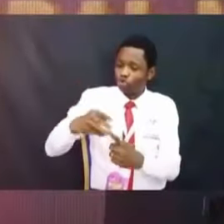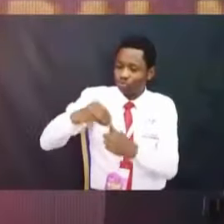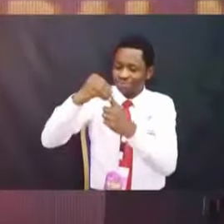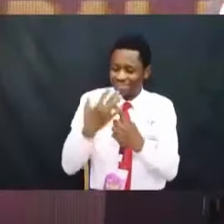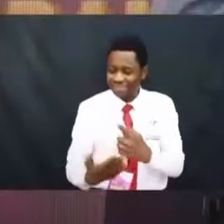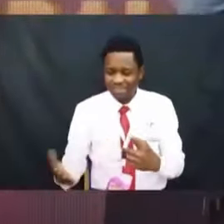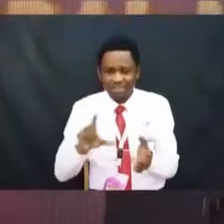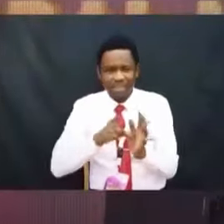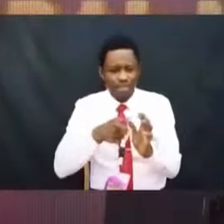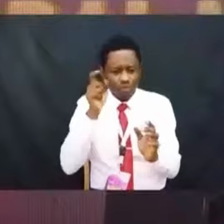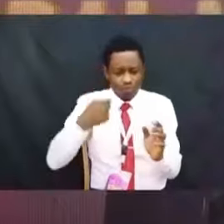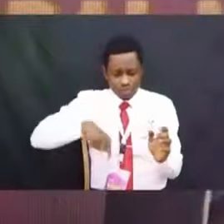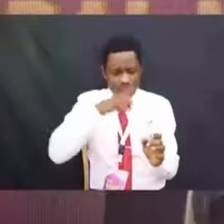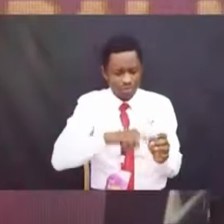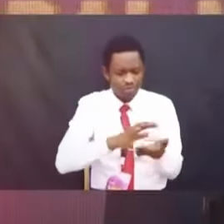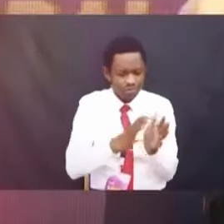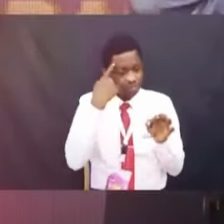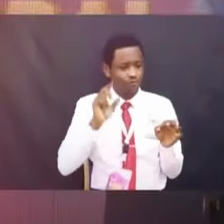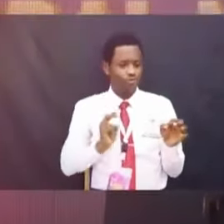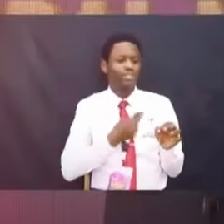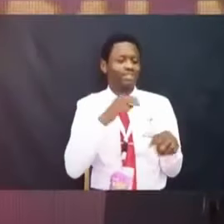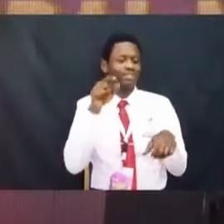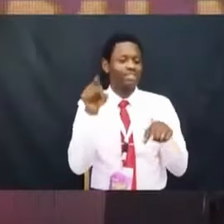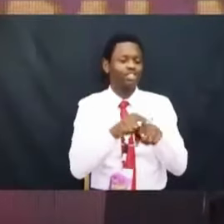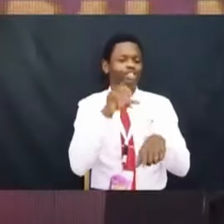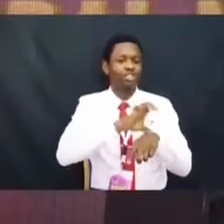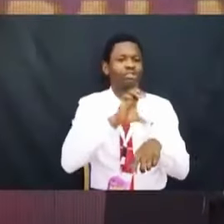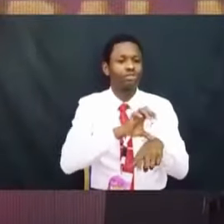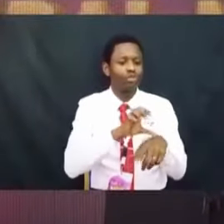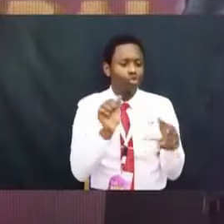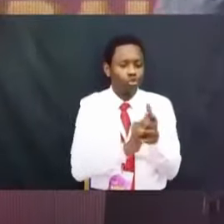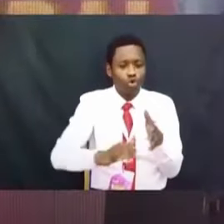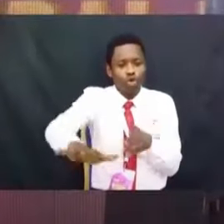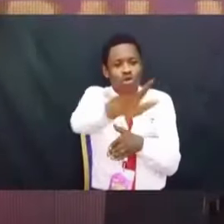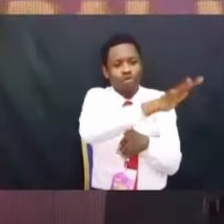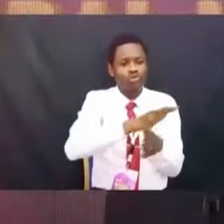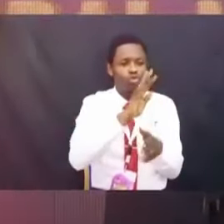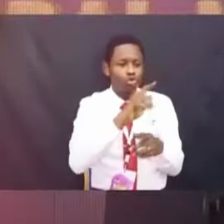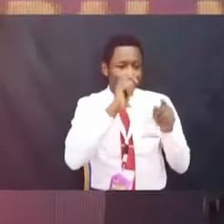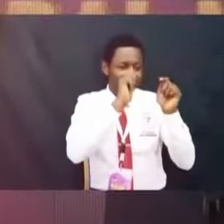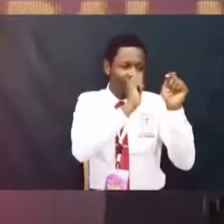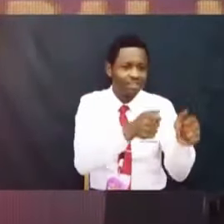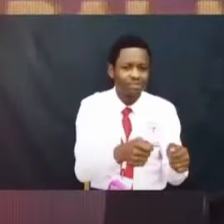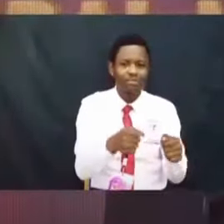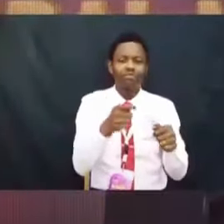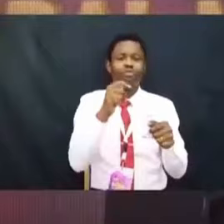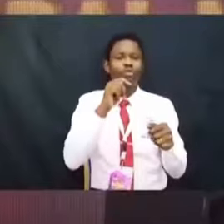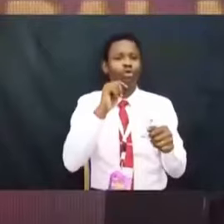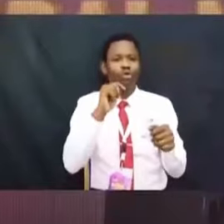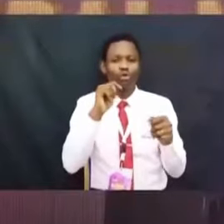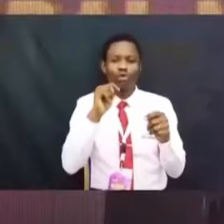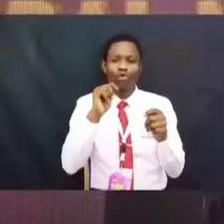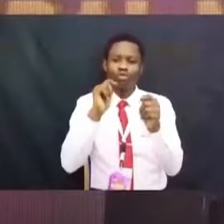It is their gifts, their talents, their wisdom and knowledge. It